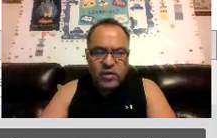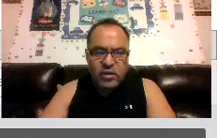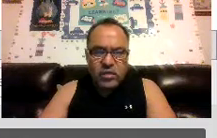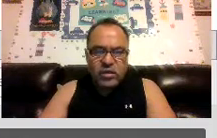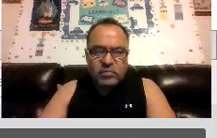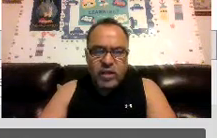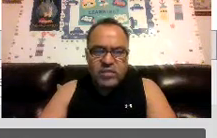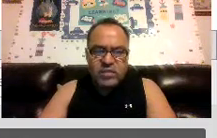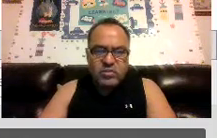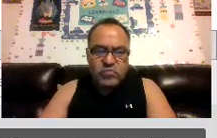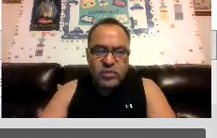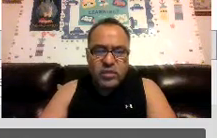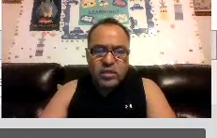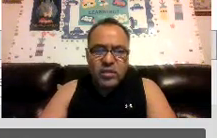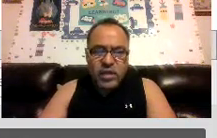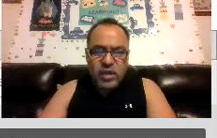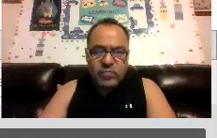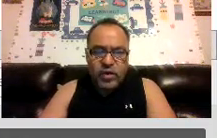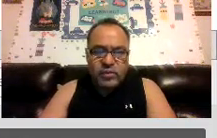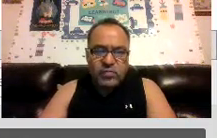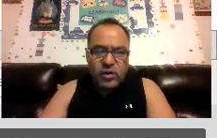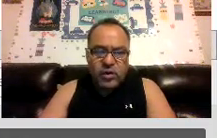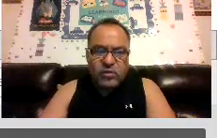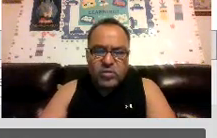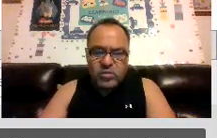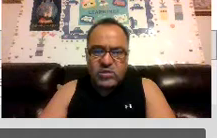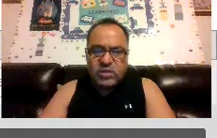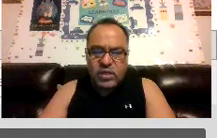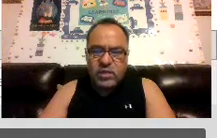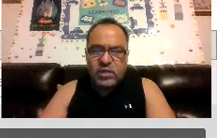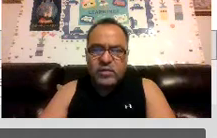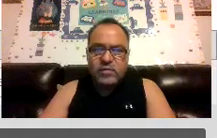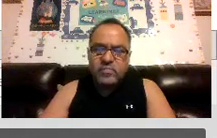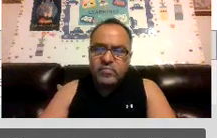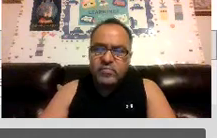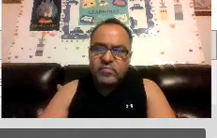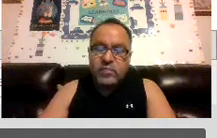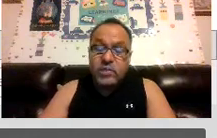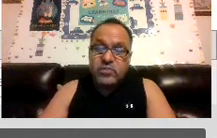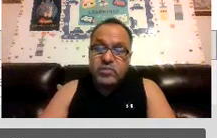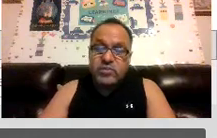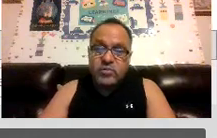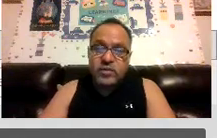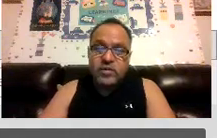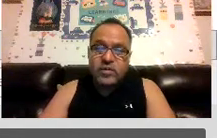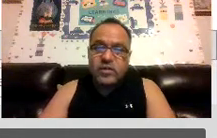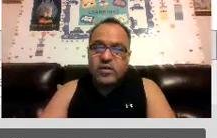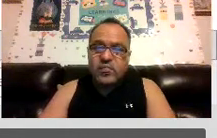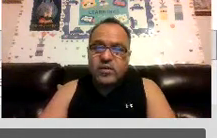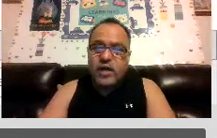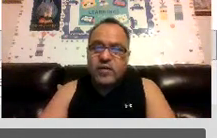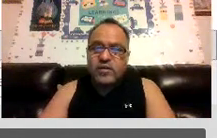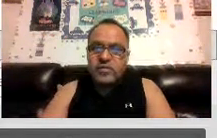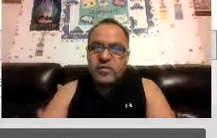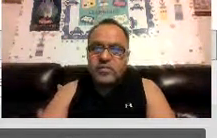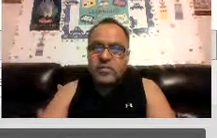again. Apache tears really had brought them all good luck. This was a story of